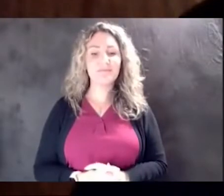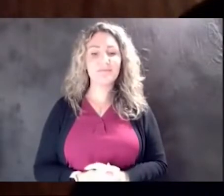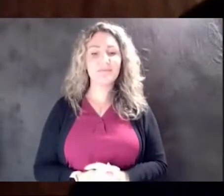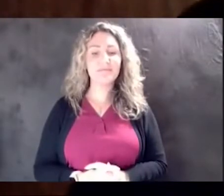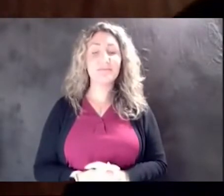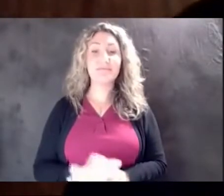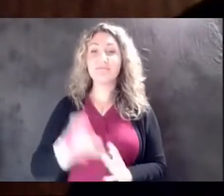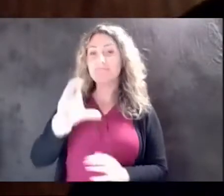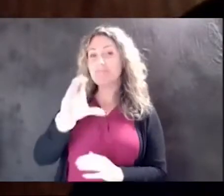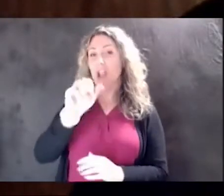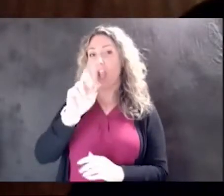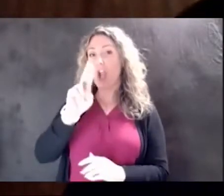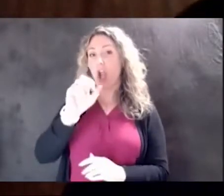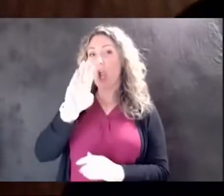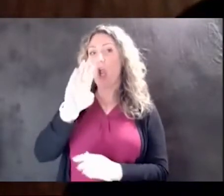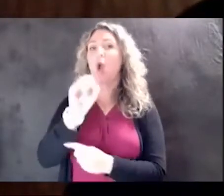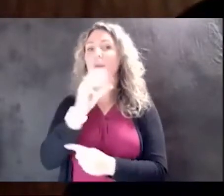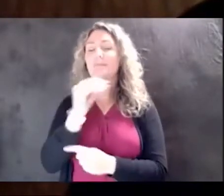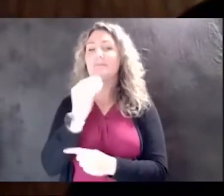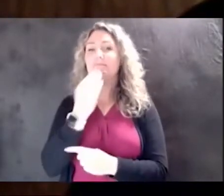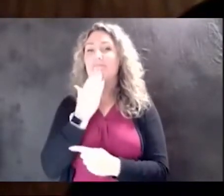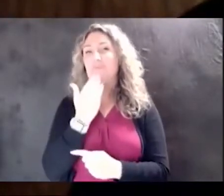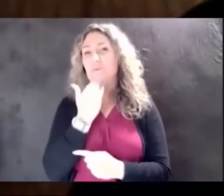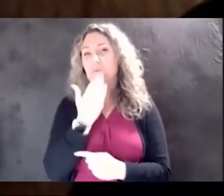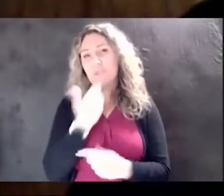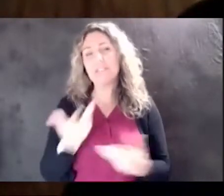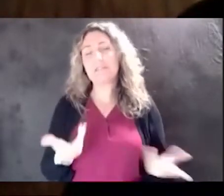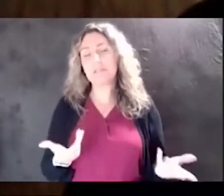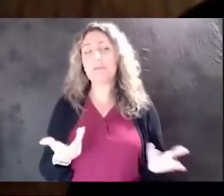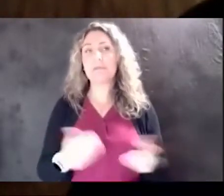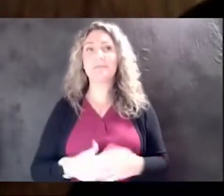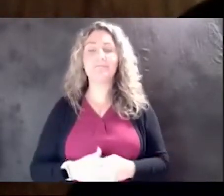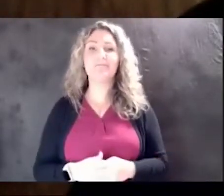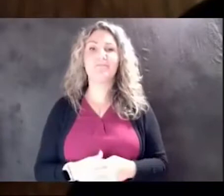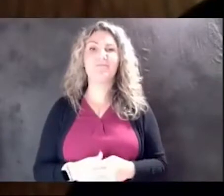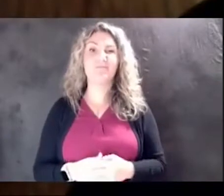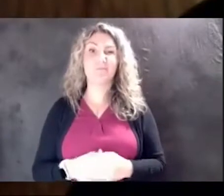Carbs and sweets, and those are the things that